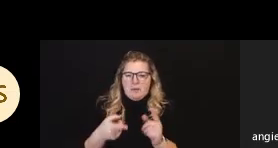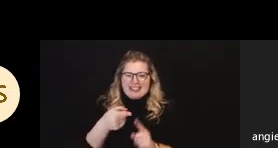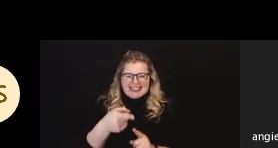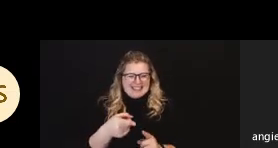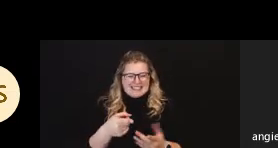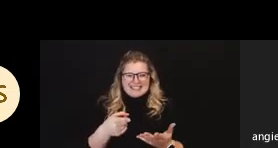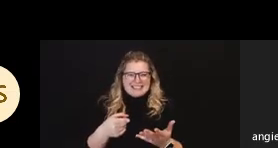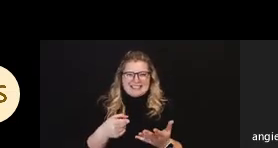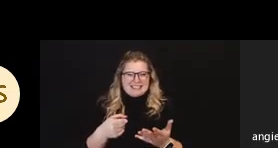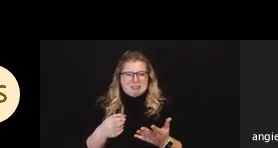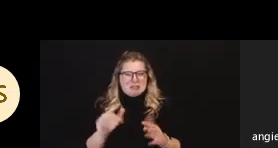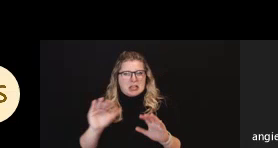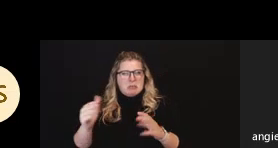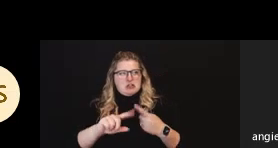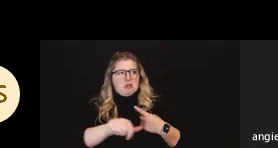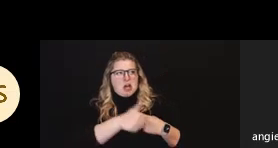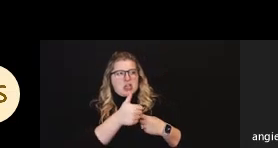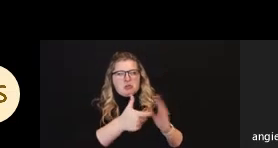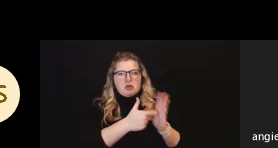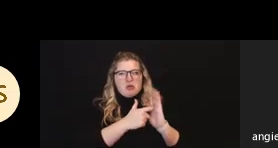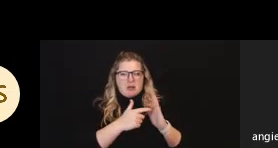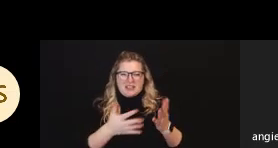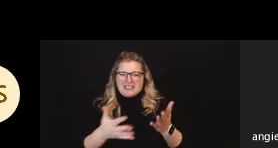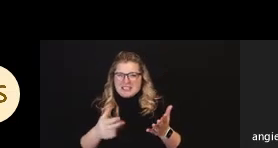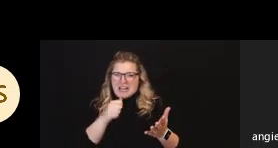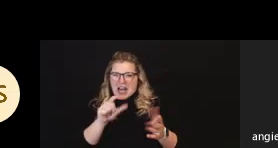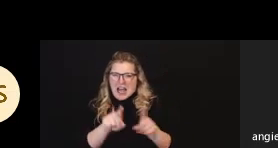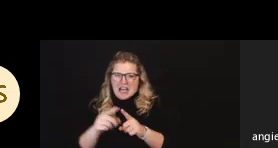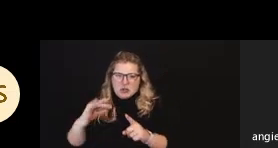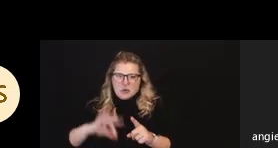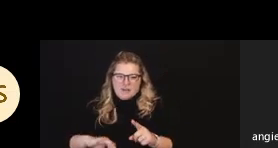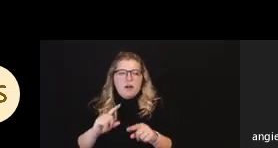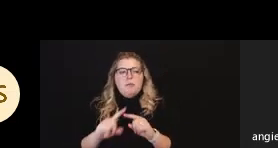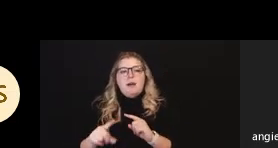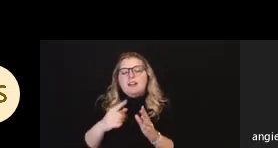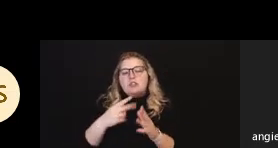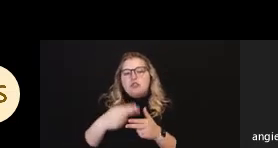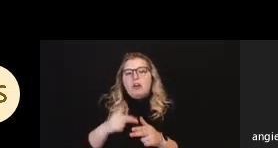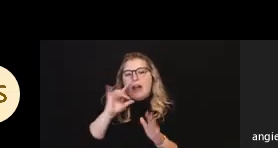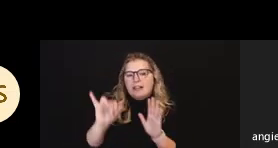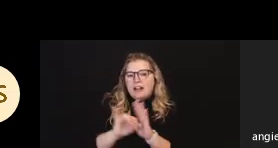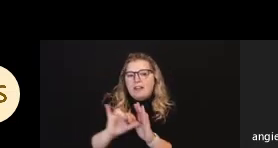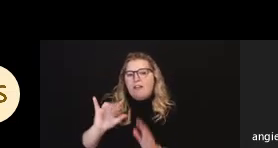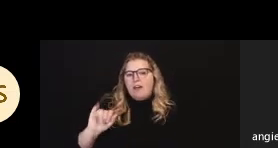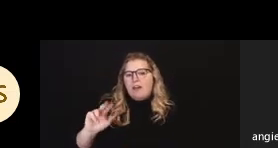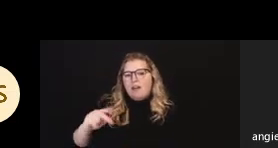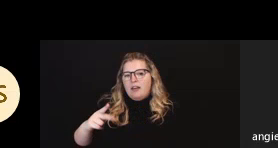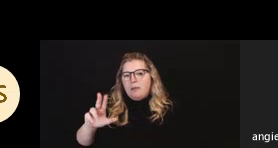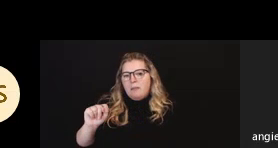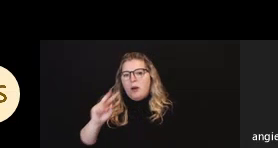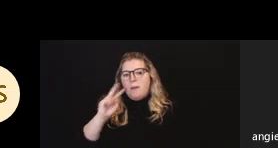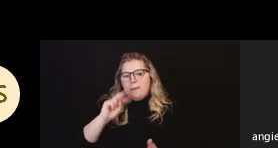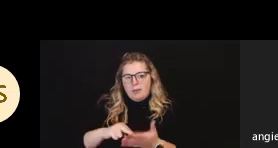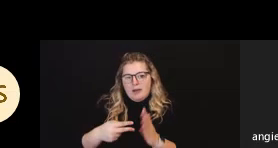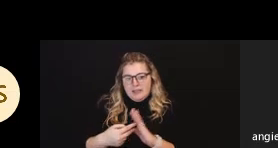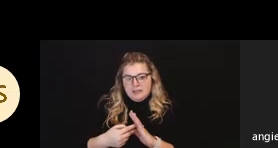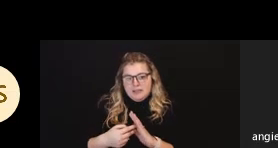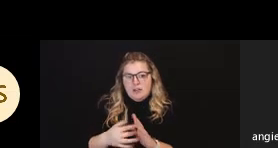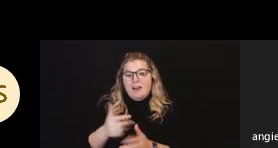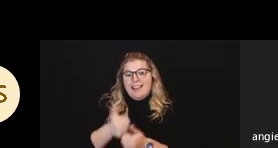of these other WCAG 2.1 requirements, but I do want to mention it. And it's called identify input purpose. And it says that the purpose of